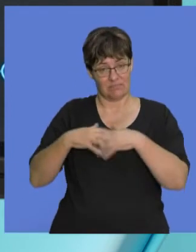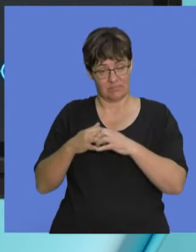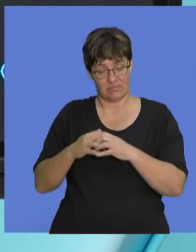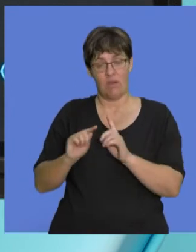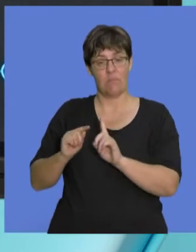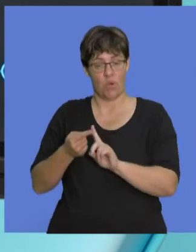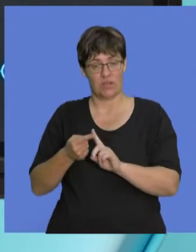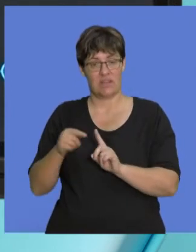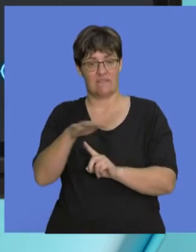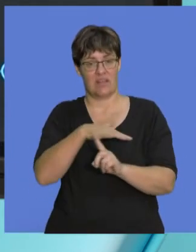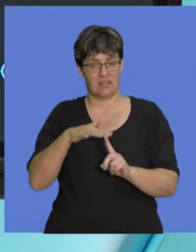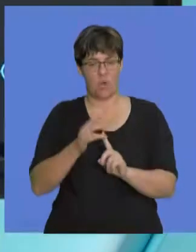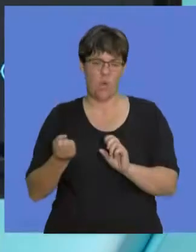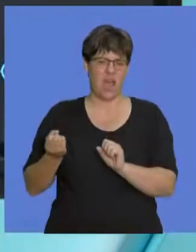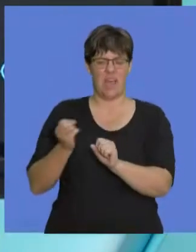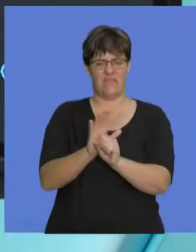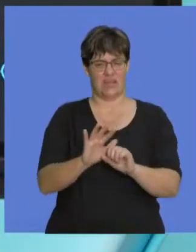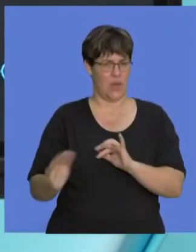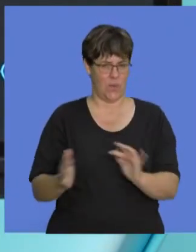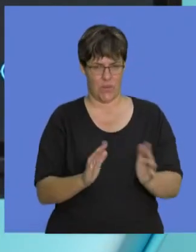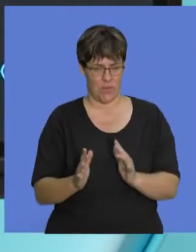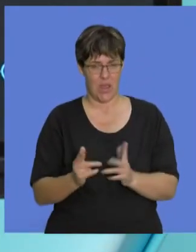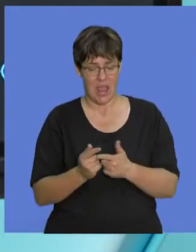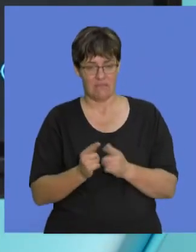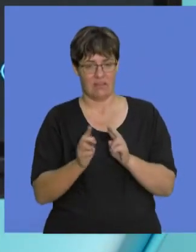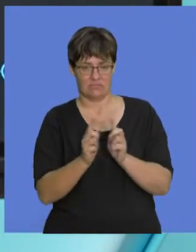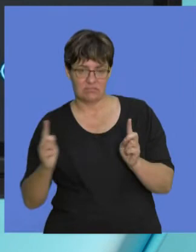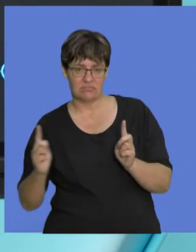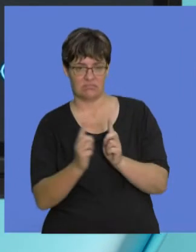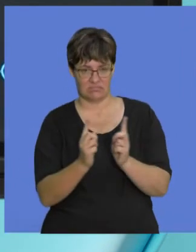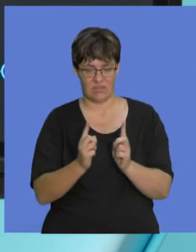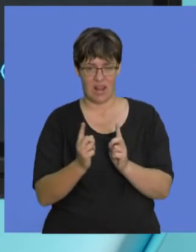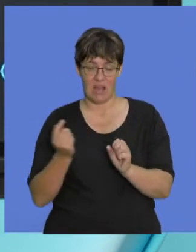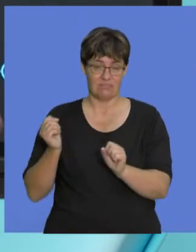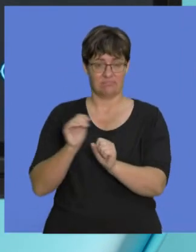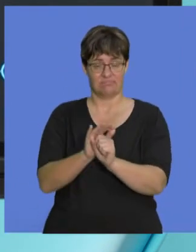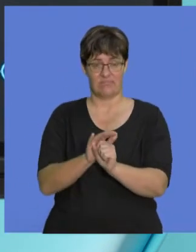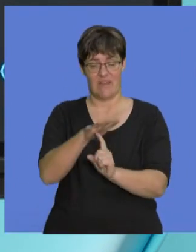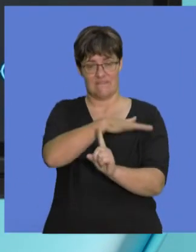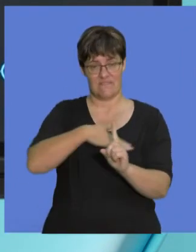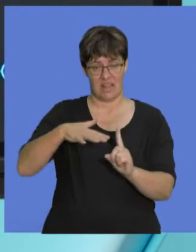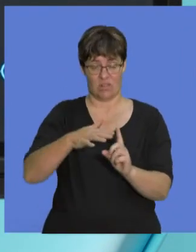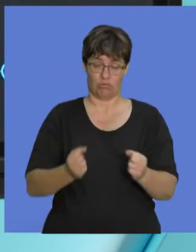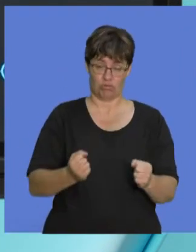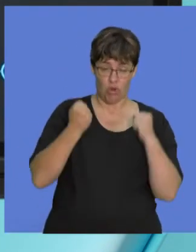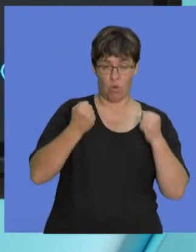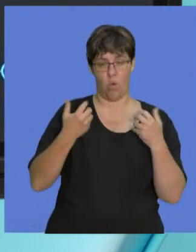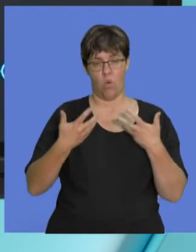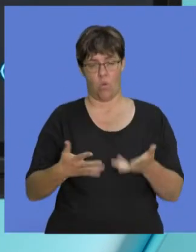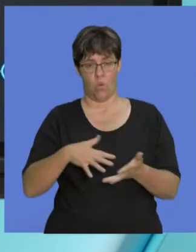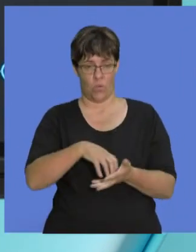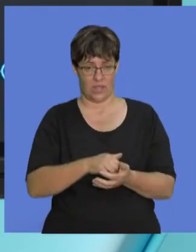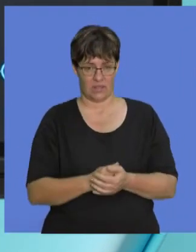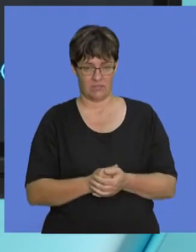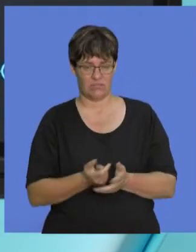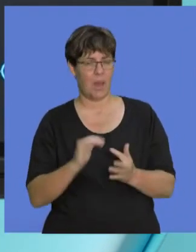charge that creates the field to the point in the field, how does it affect, when we vary the distance, how does it affect the magnitude of electric field at a